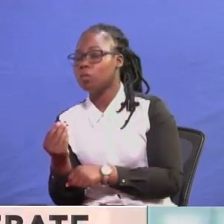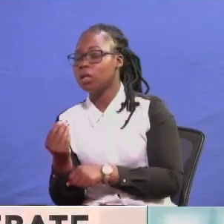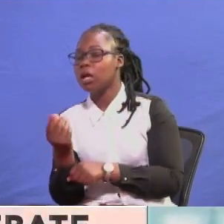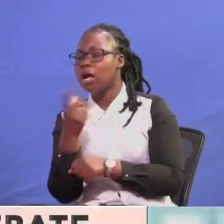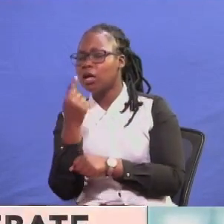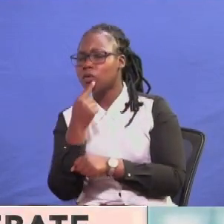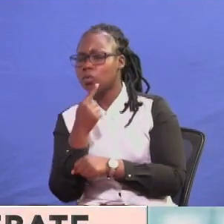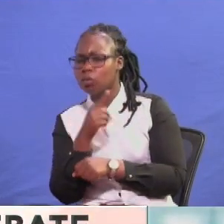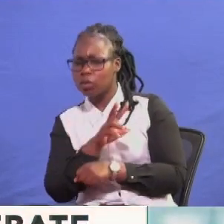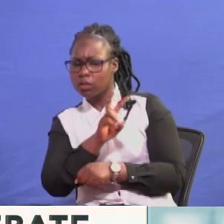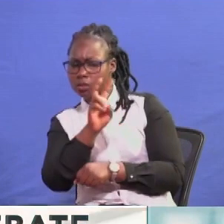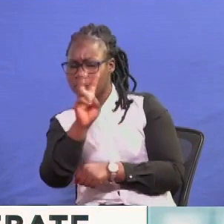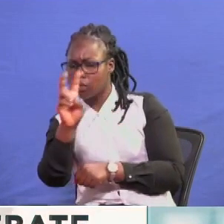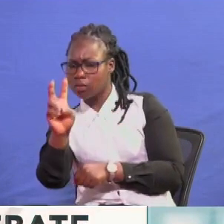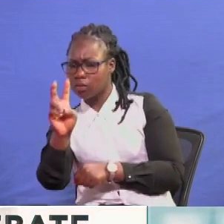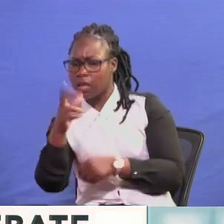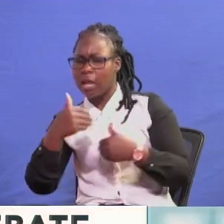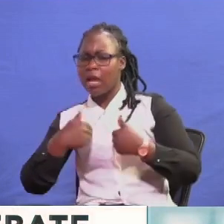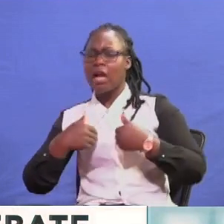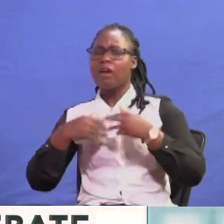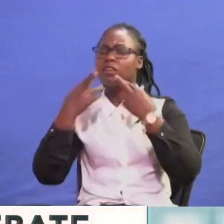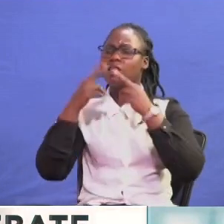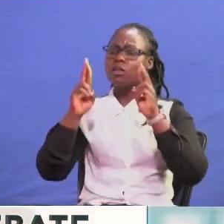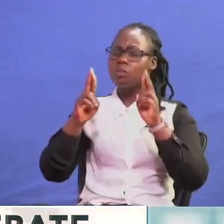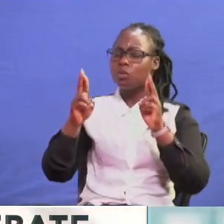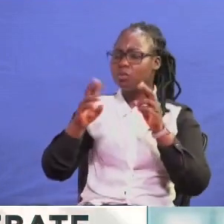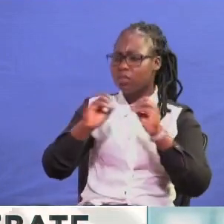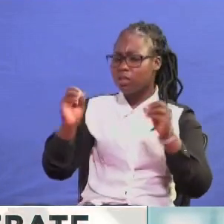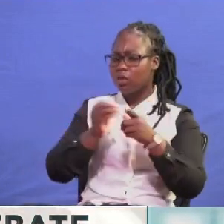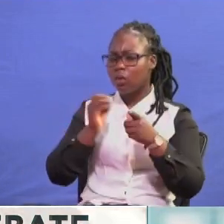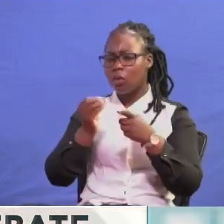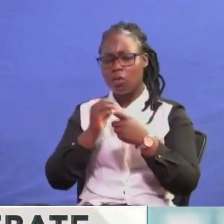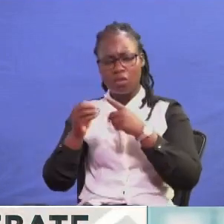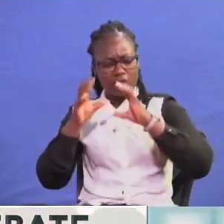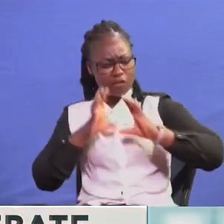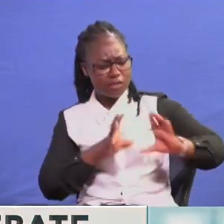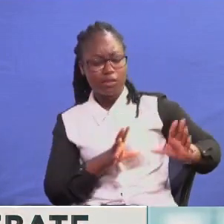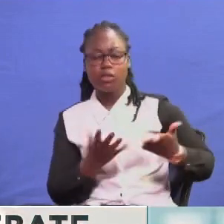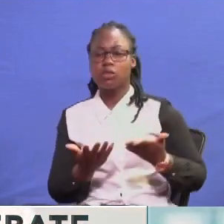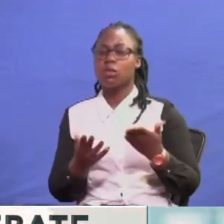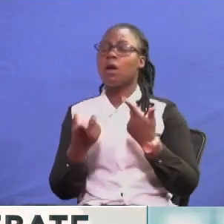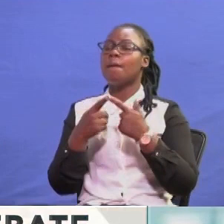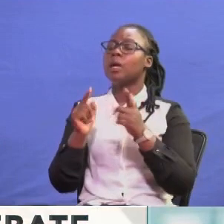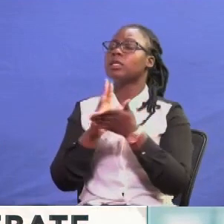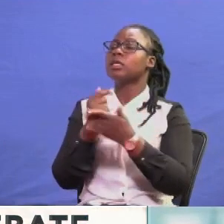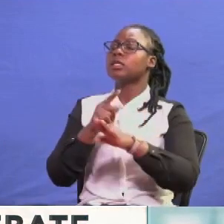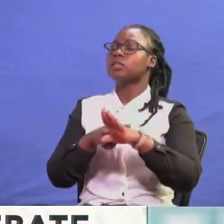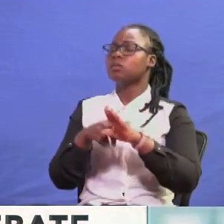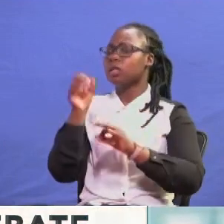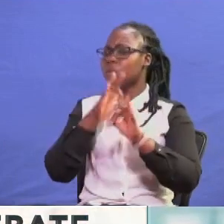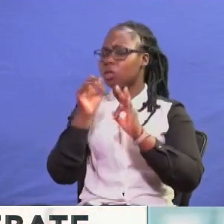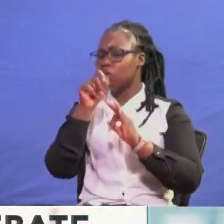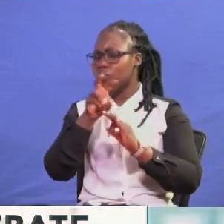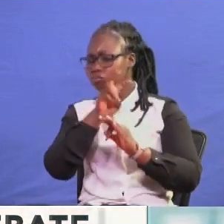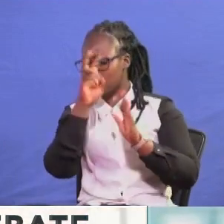them, they are seeking them with audit reports and a lot of frustrations. And to some points, even when the seekers find those who